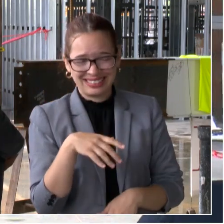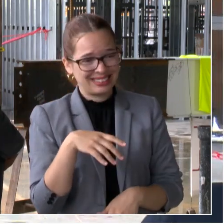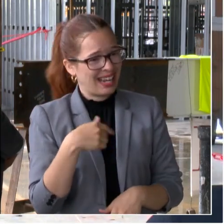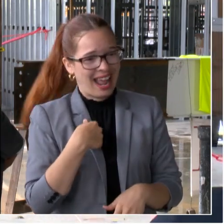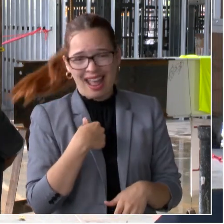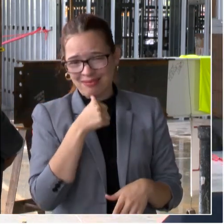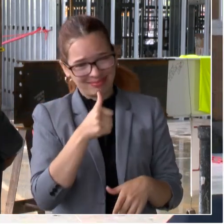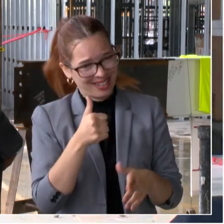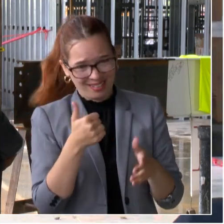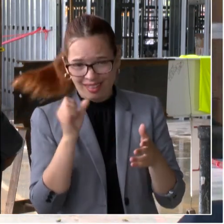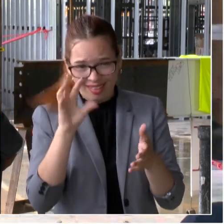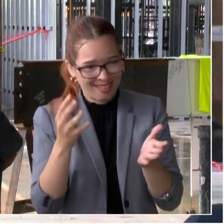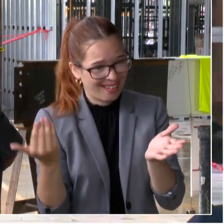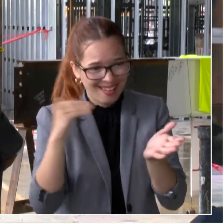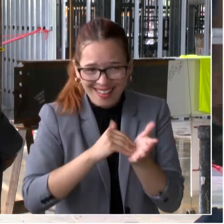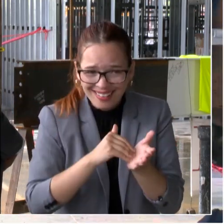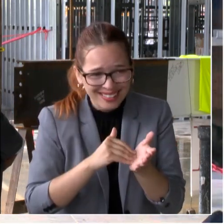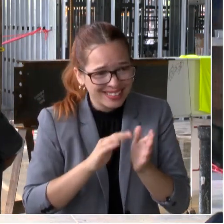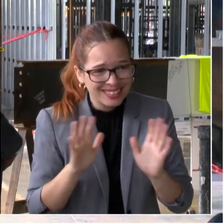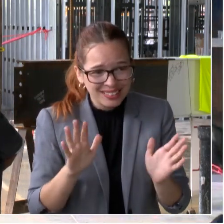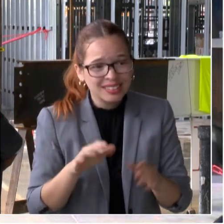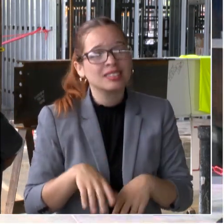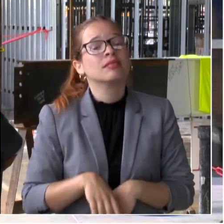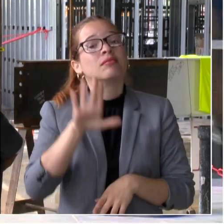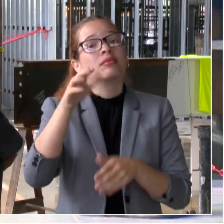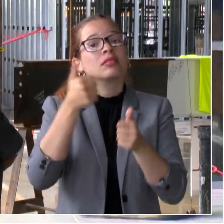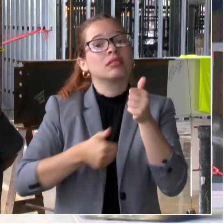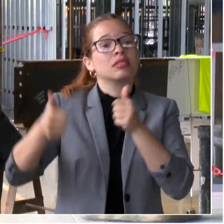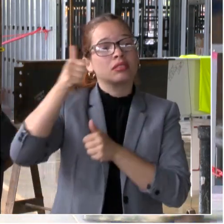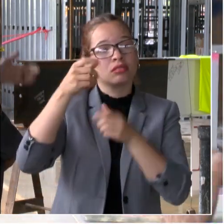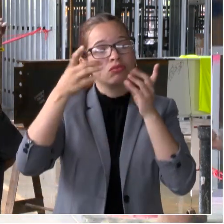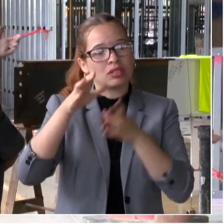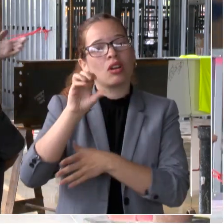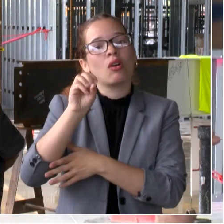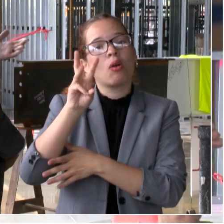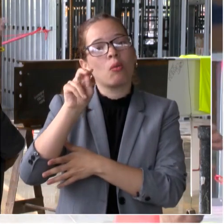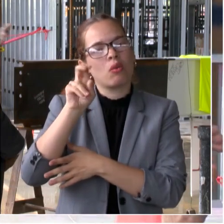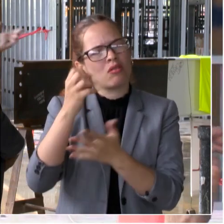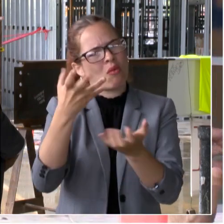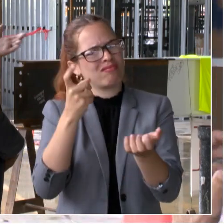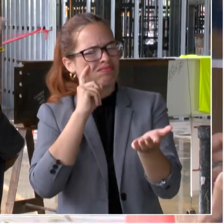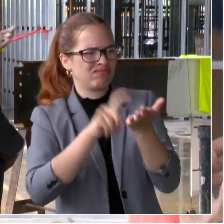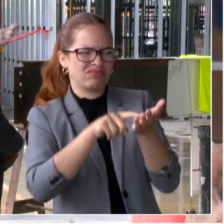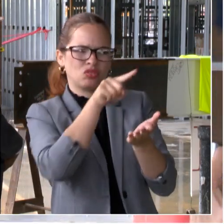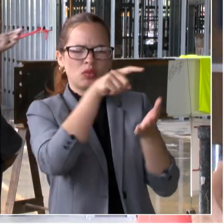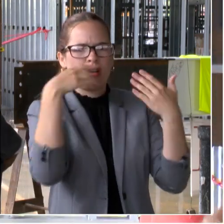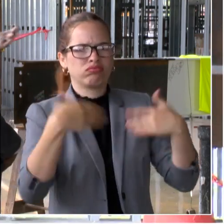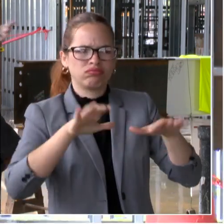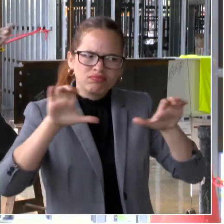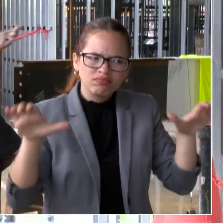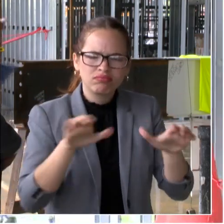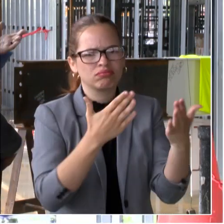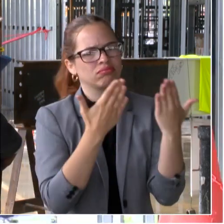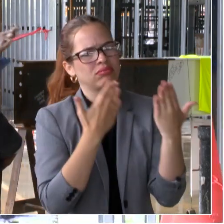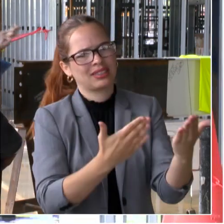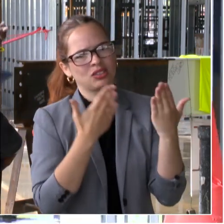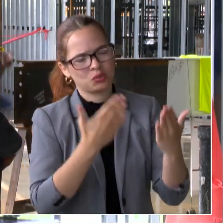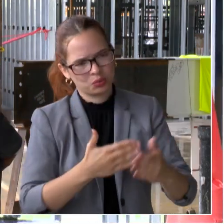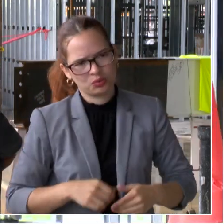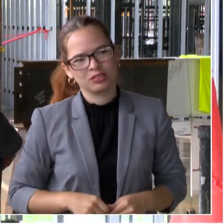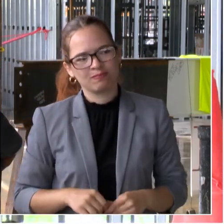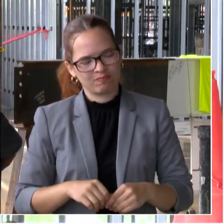Mayor Bowser gave a lot of acknowledgments, and which I had in my remarks, so hope you all forgive me if I don't go through that whole list